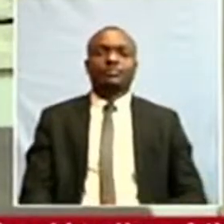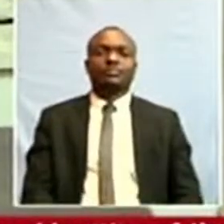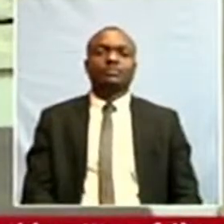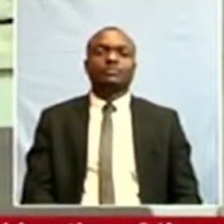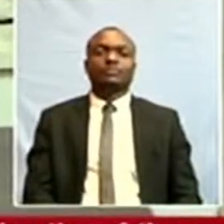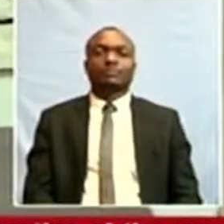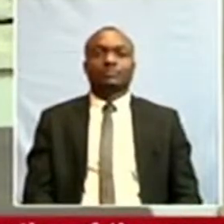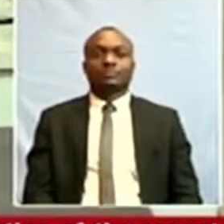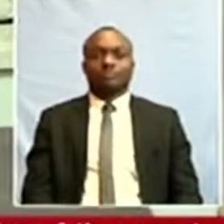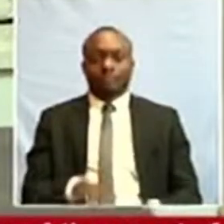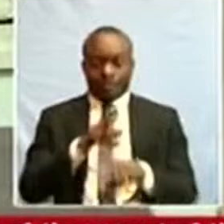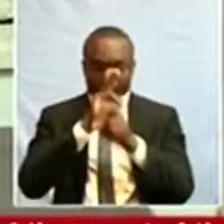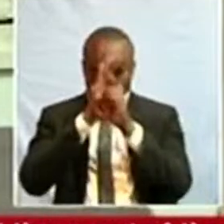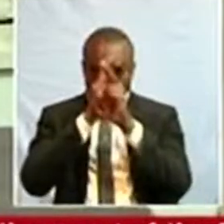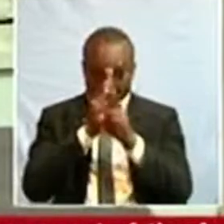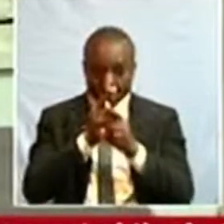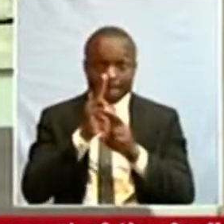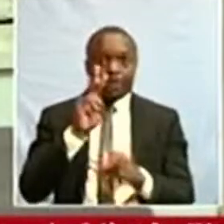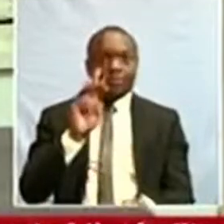Honorable,